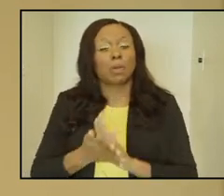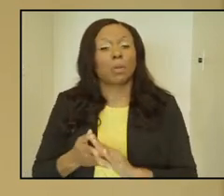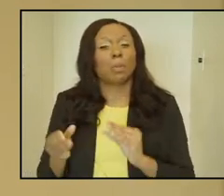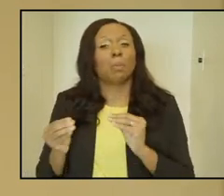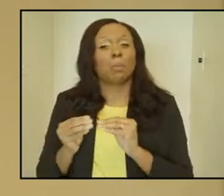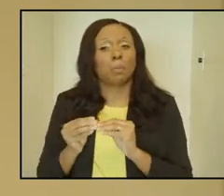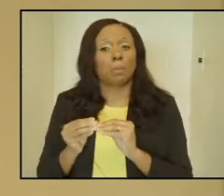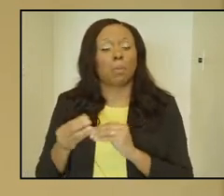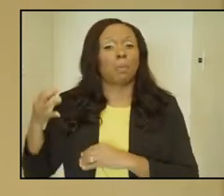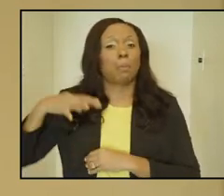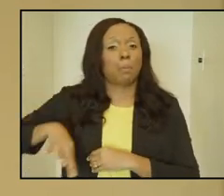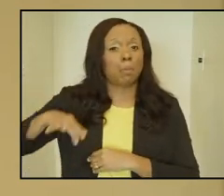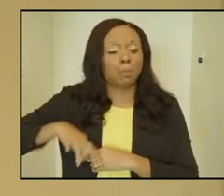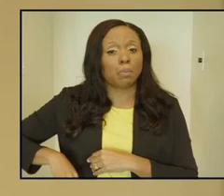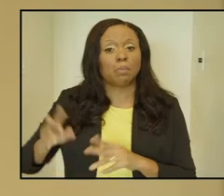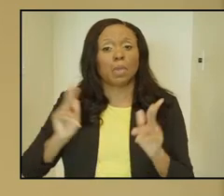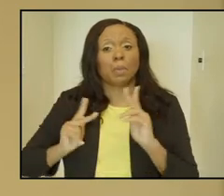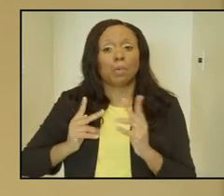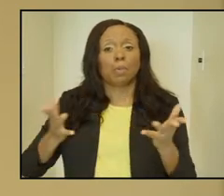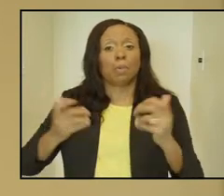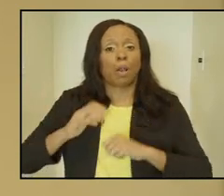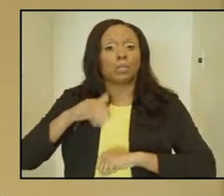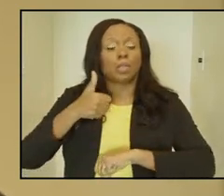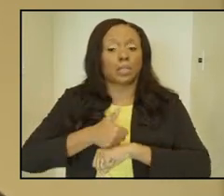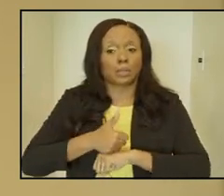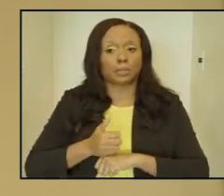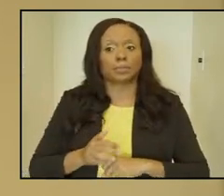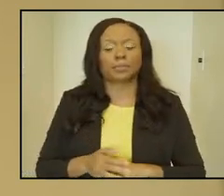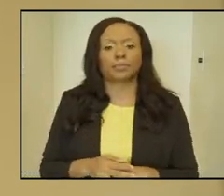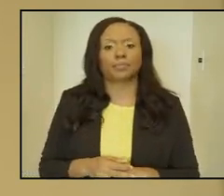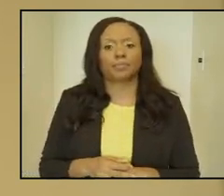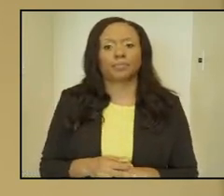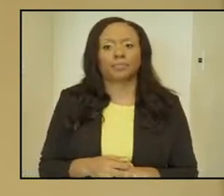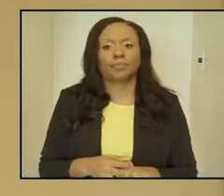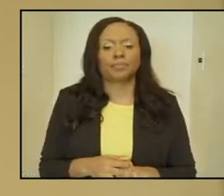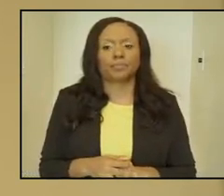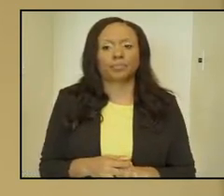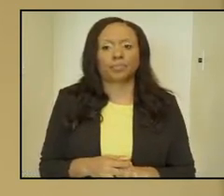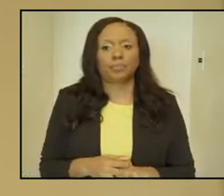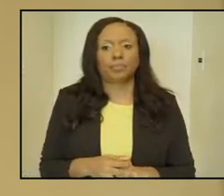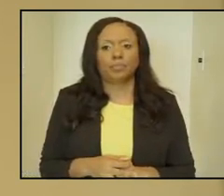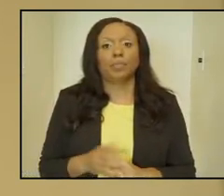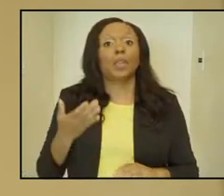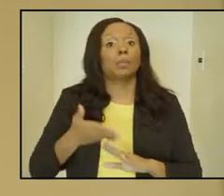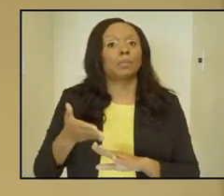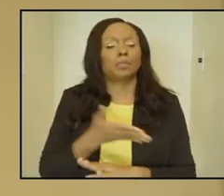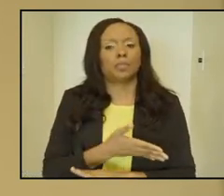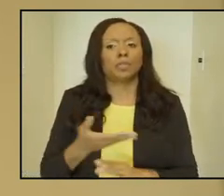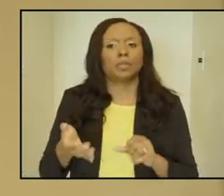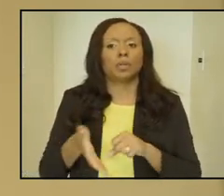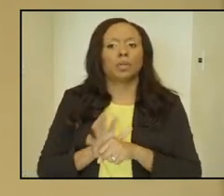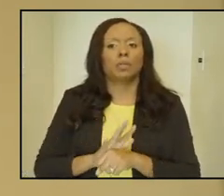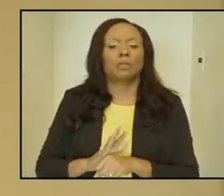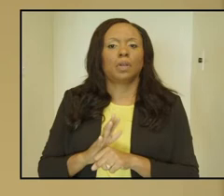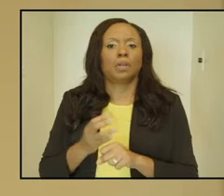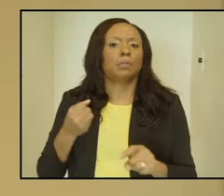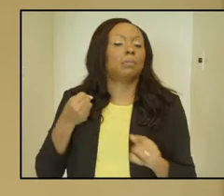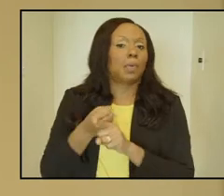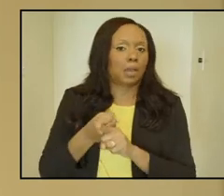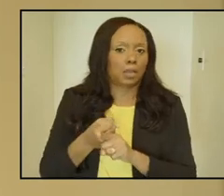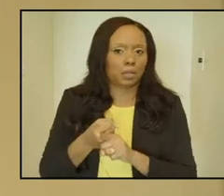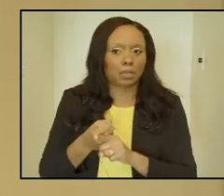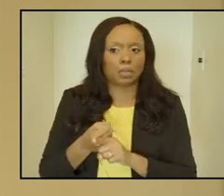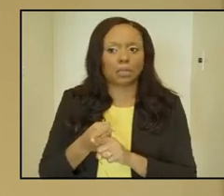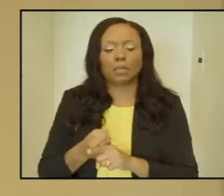business persons. Even before COVID-19 impacted us, the transformation of the corporate registry of CAIPO